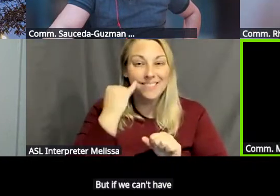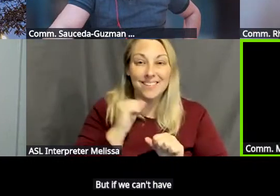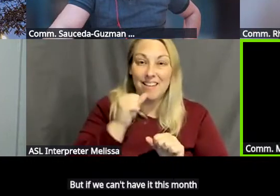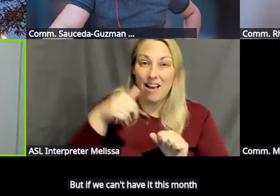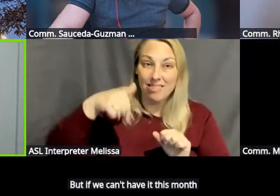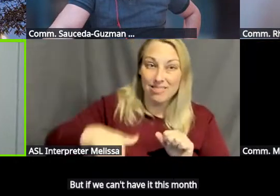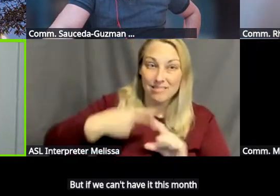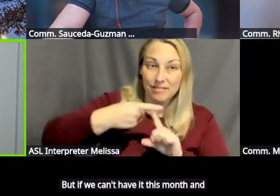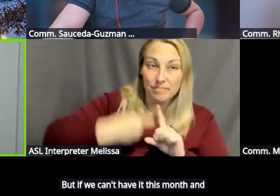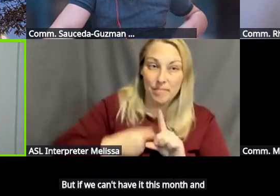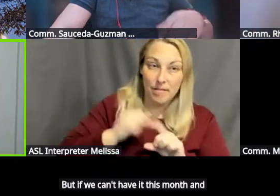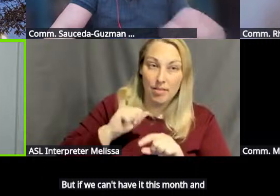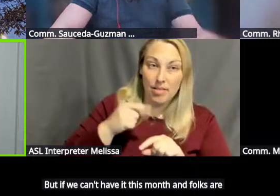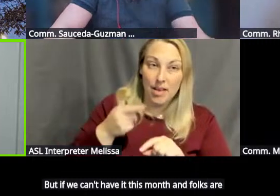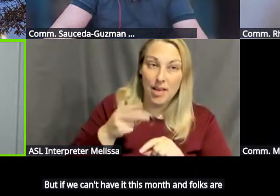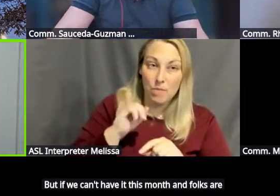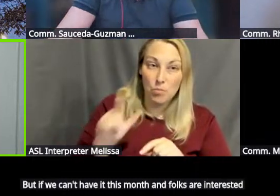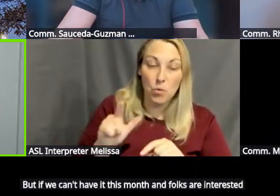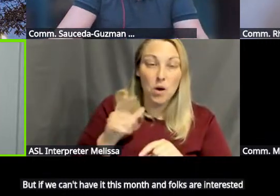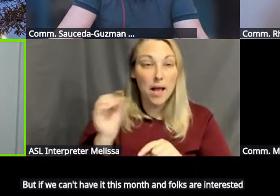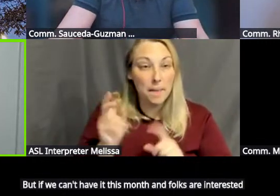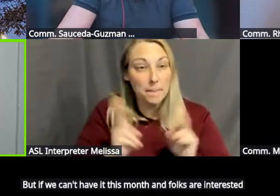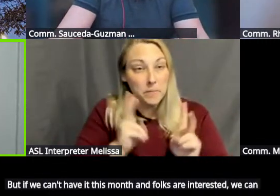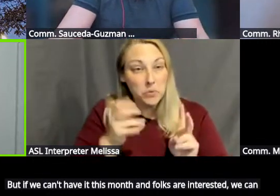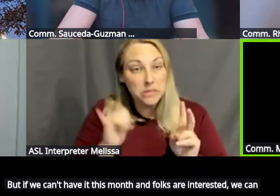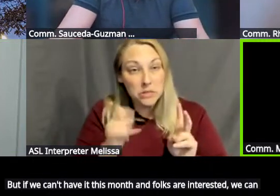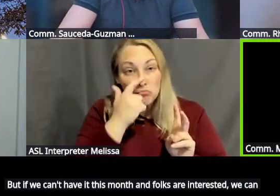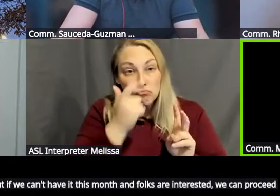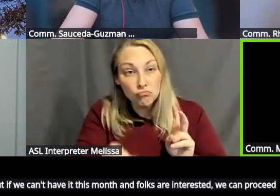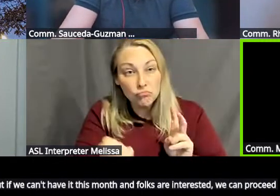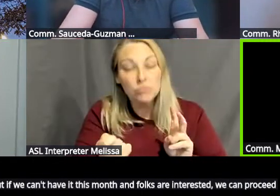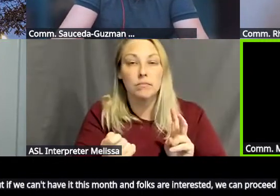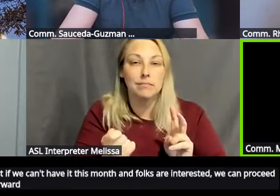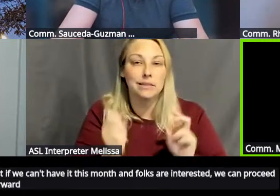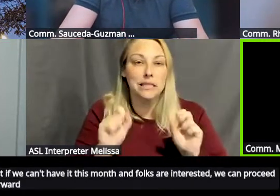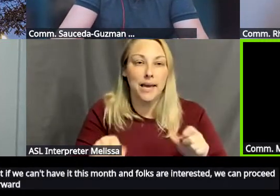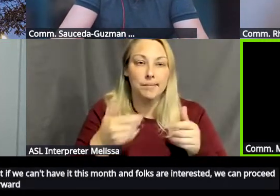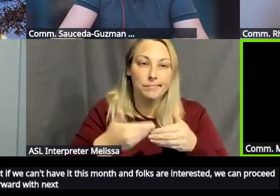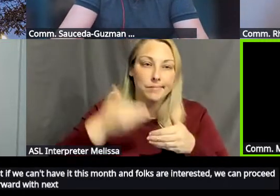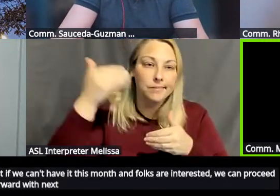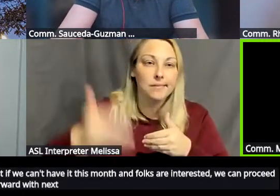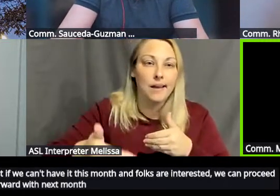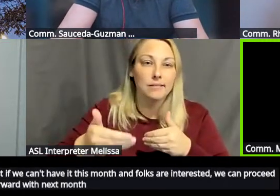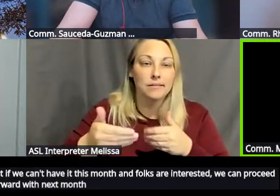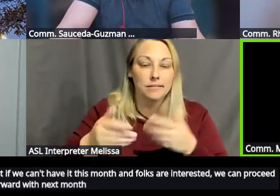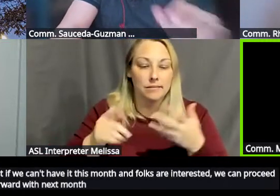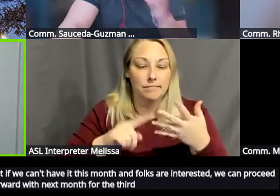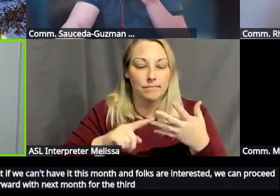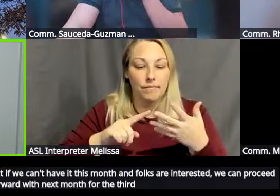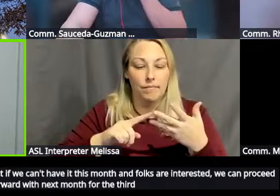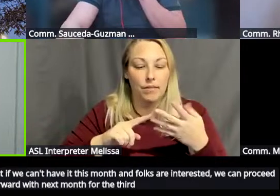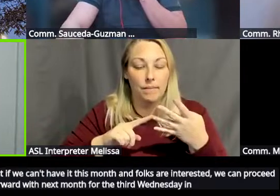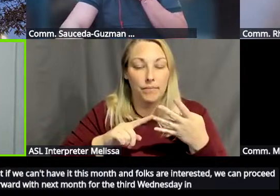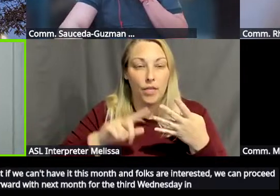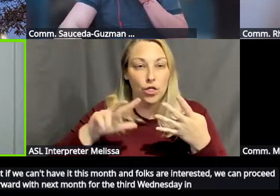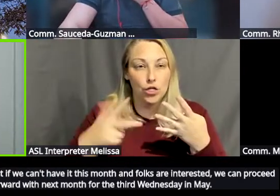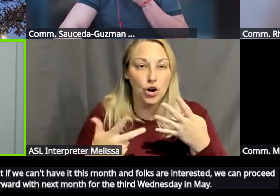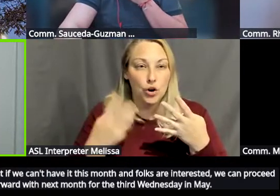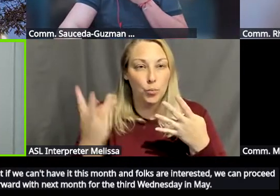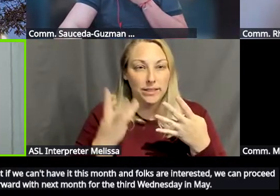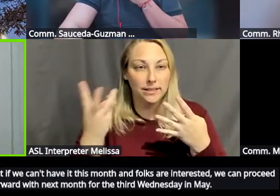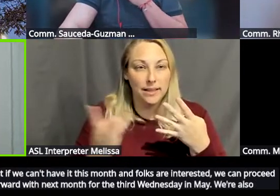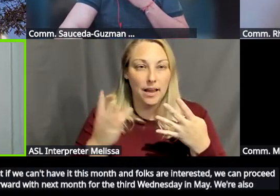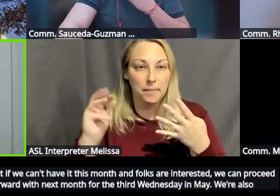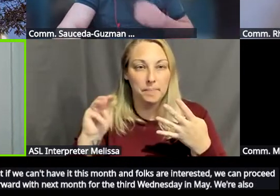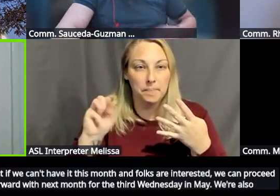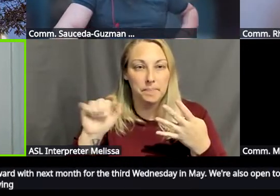are interested, we can proceed forward with next month for the third Wednesday in May. We're also open to moving